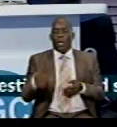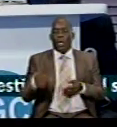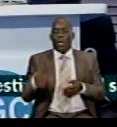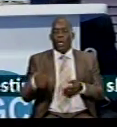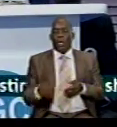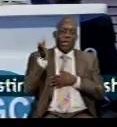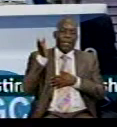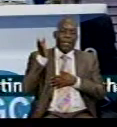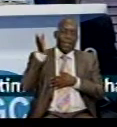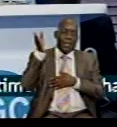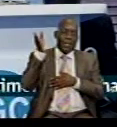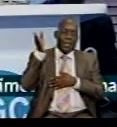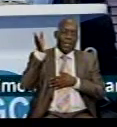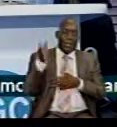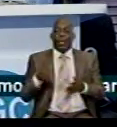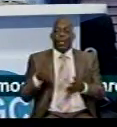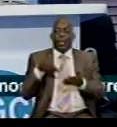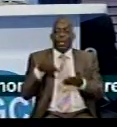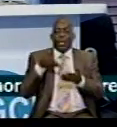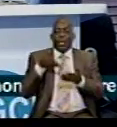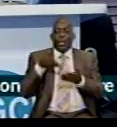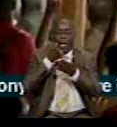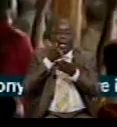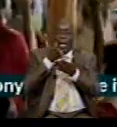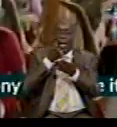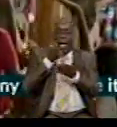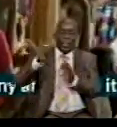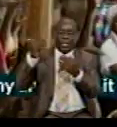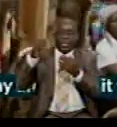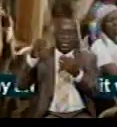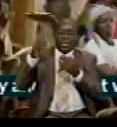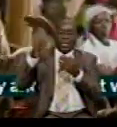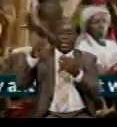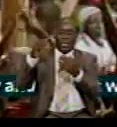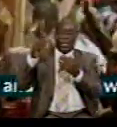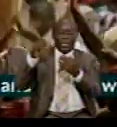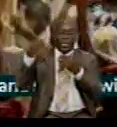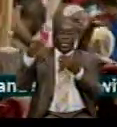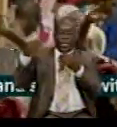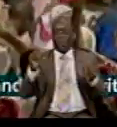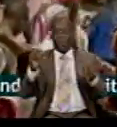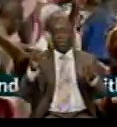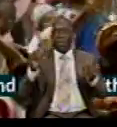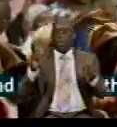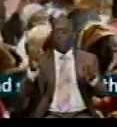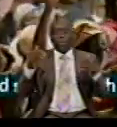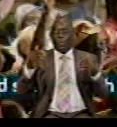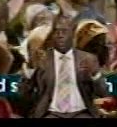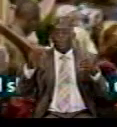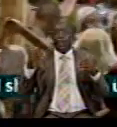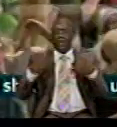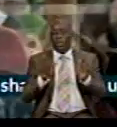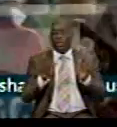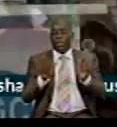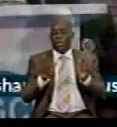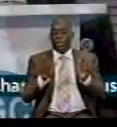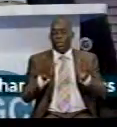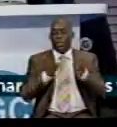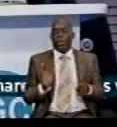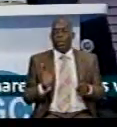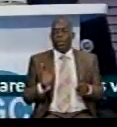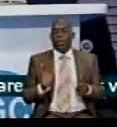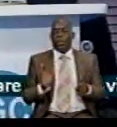derrière. Right at the back there. Au front, là-bas derrière. God has started greatly, wholly on my left hand side. Dieu